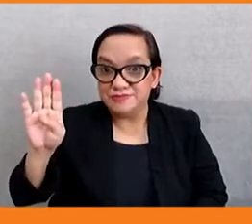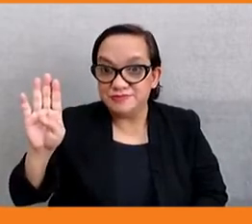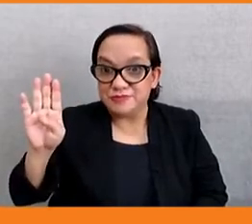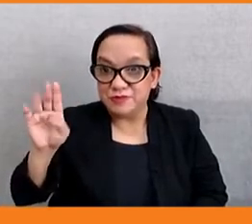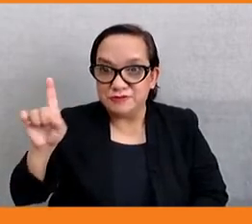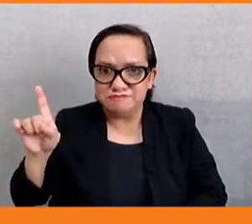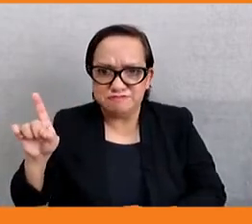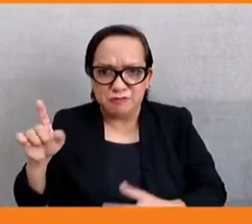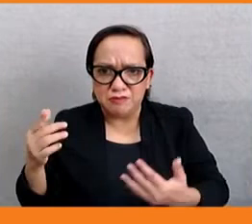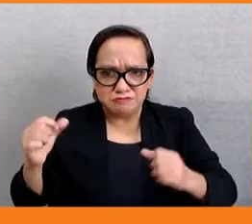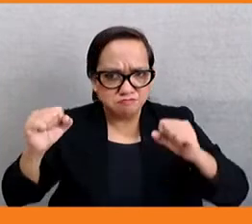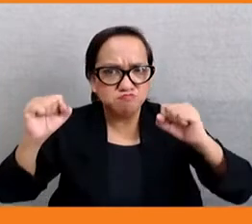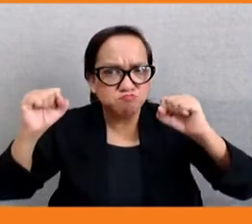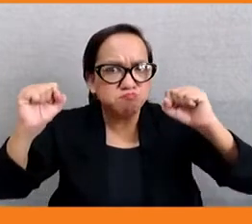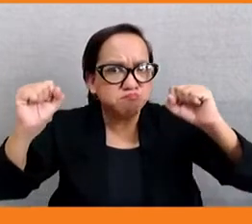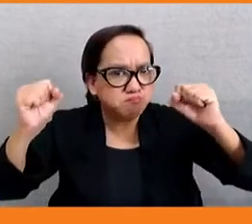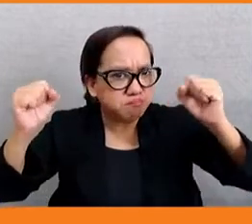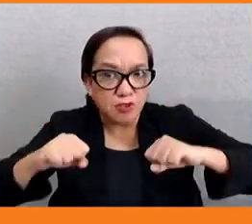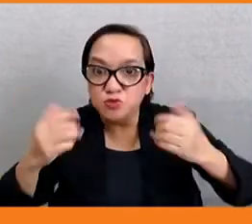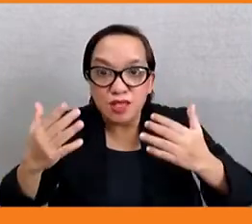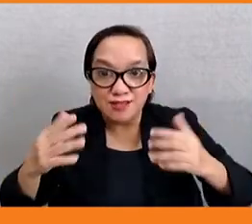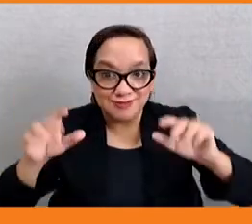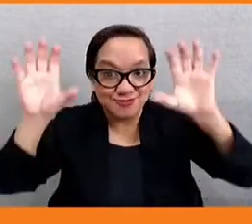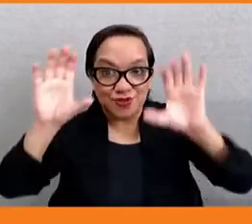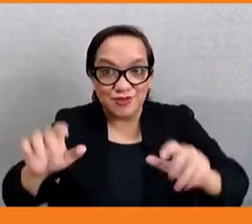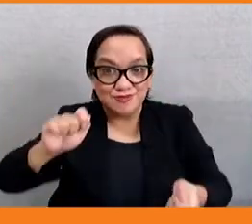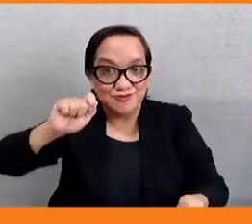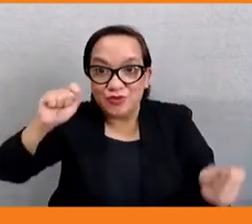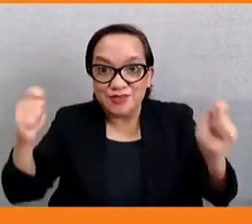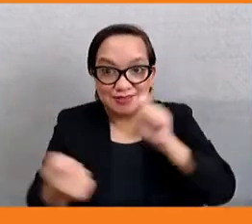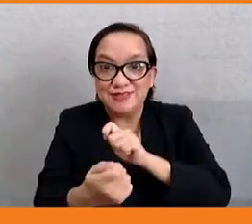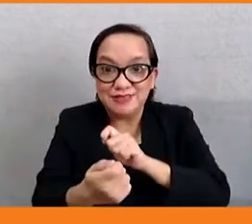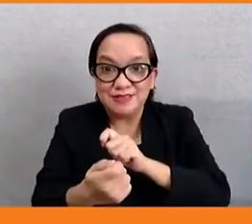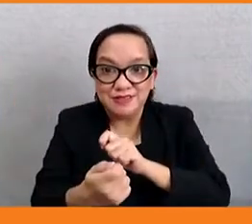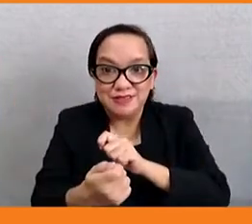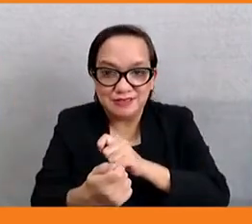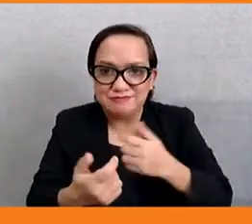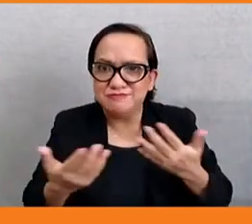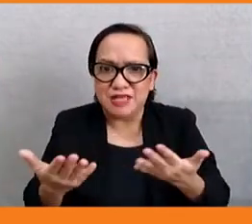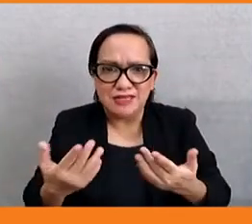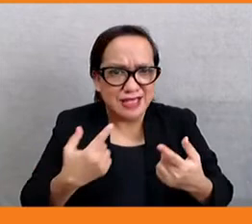change. We are supporting this in a couple of ways.